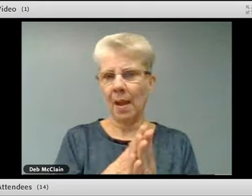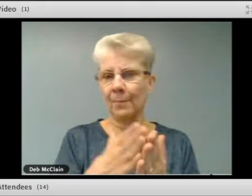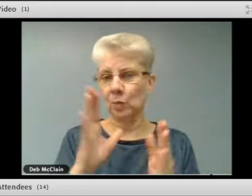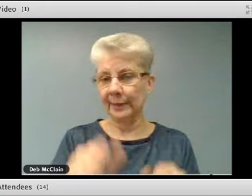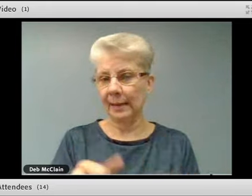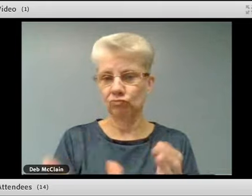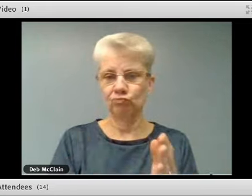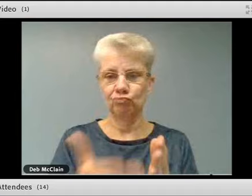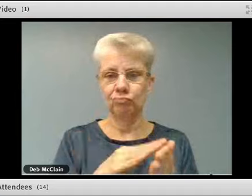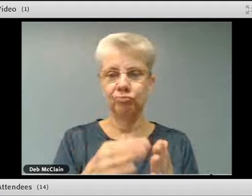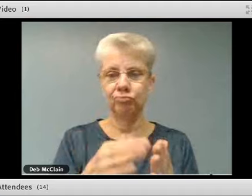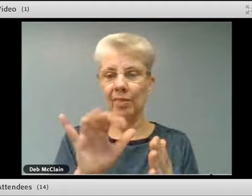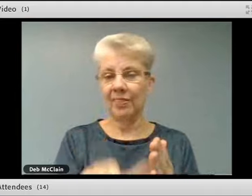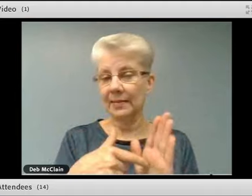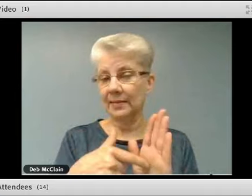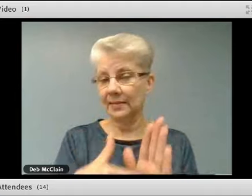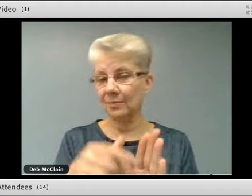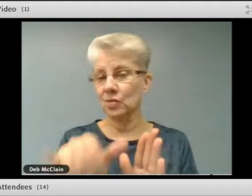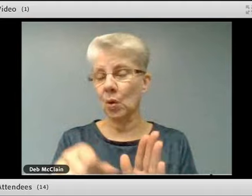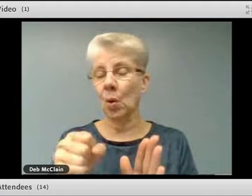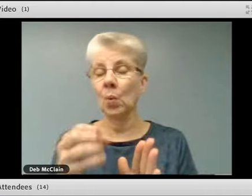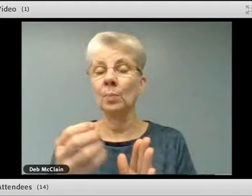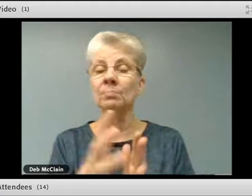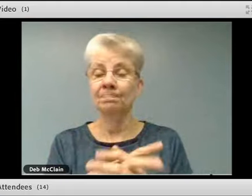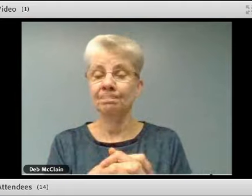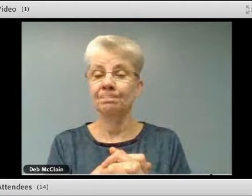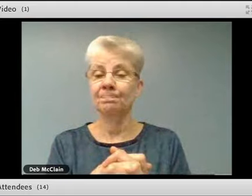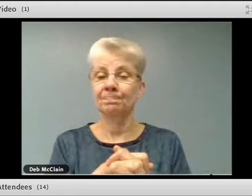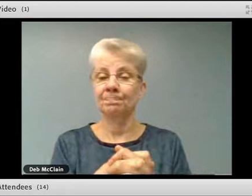this instance. So